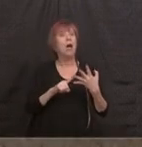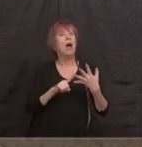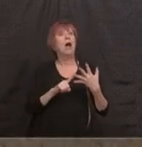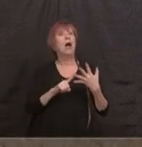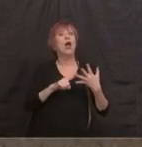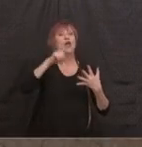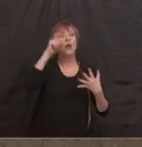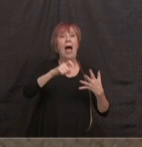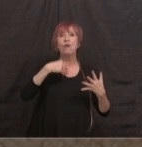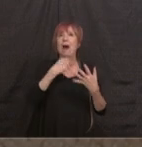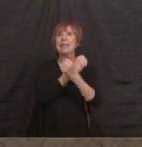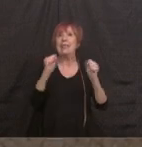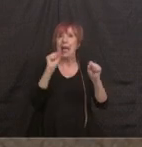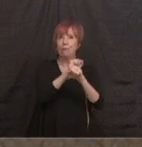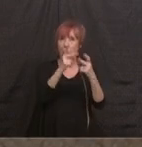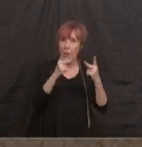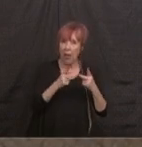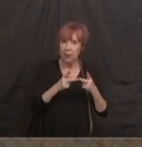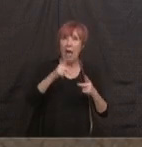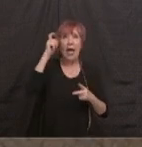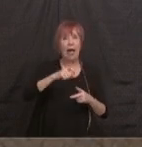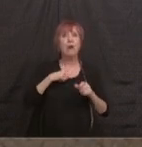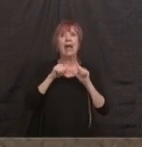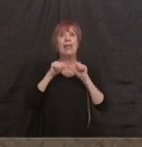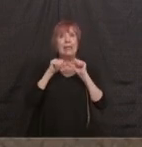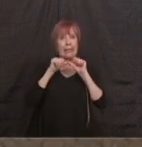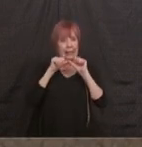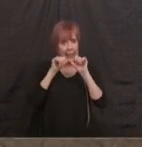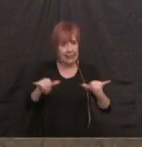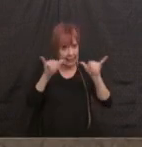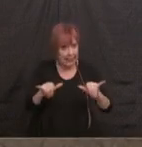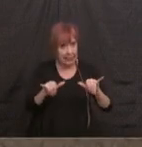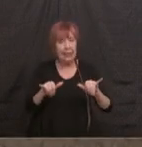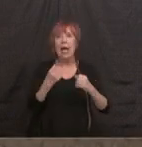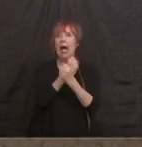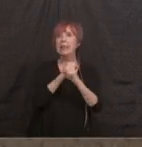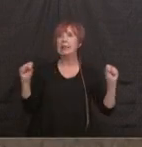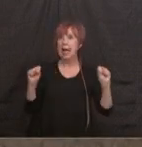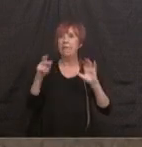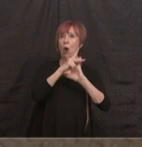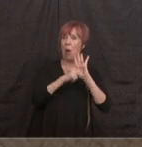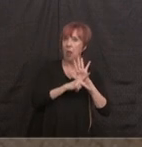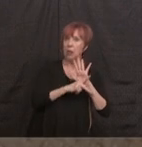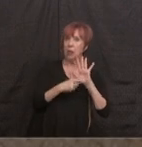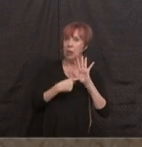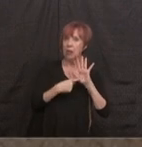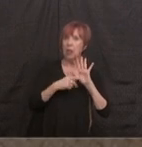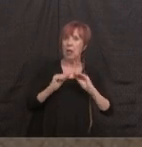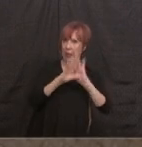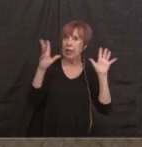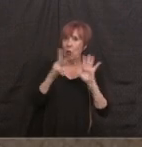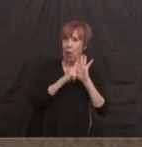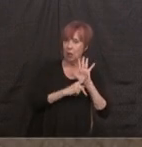have safe workplaces. And you have to have consistent and transparent policies to address those workplaces. And then the fifth thing